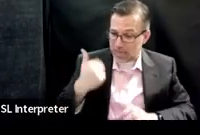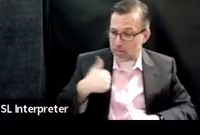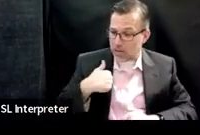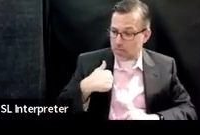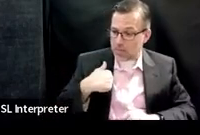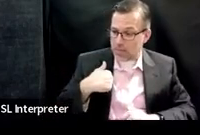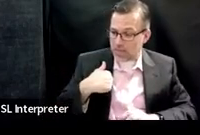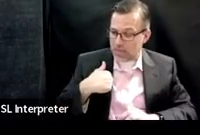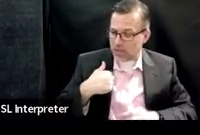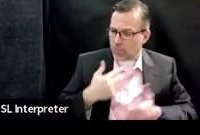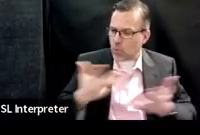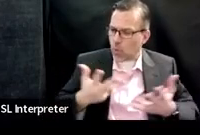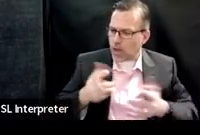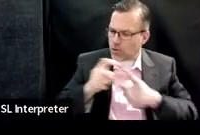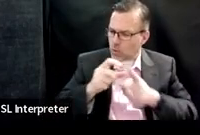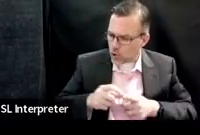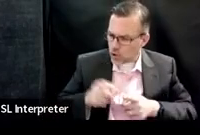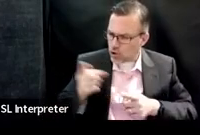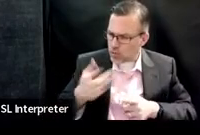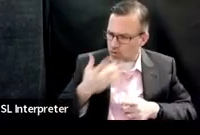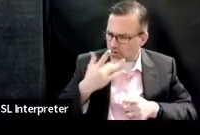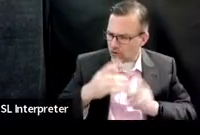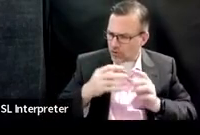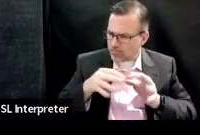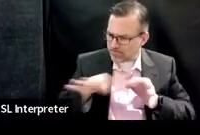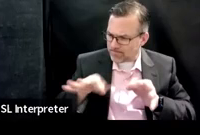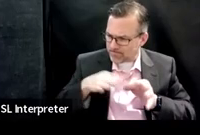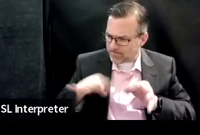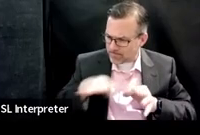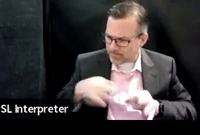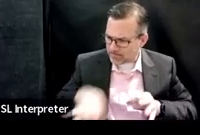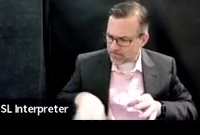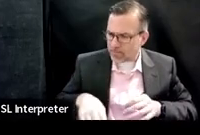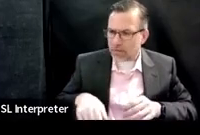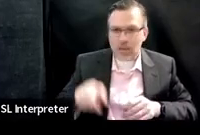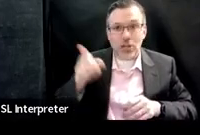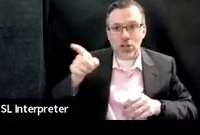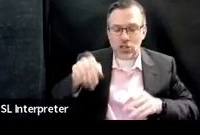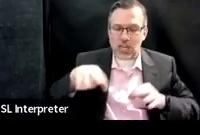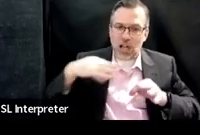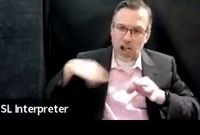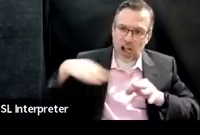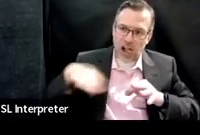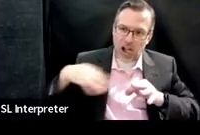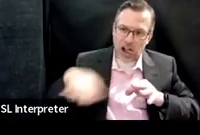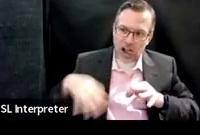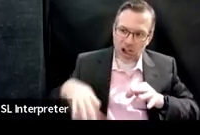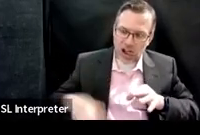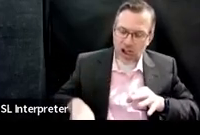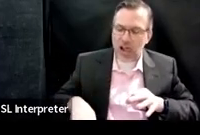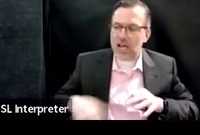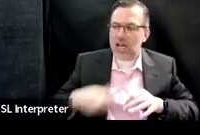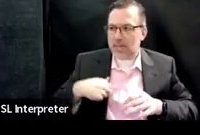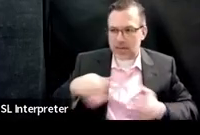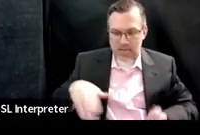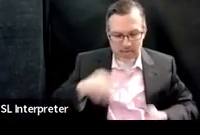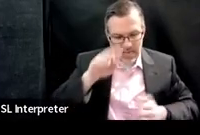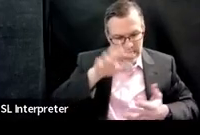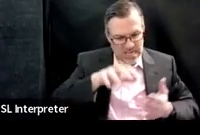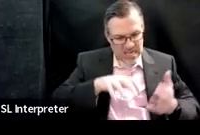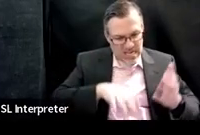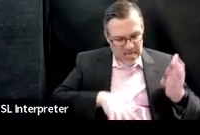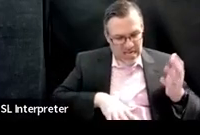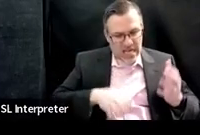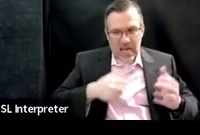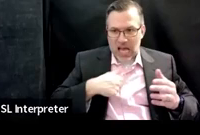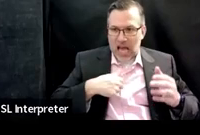the wording that she wanted, which of course ended up being a dissertation. So I took that and tried to pare it down a little bit and still disagreed